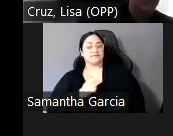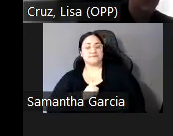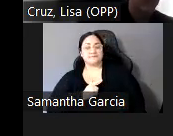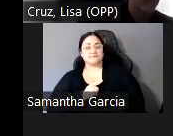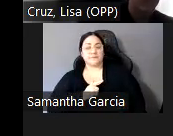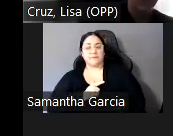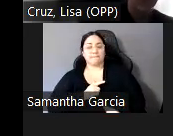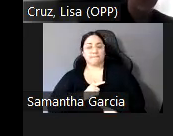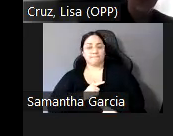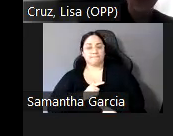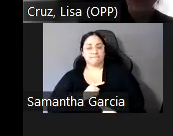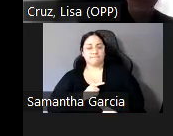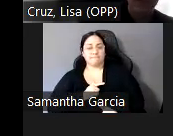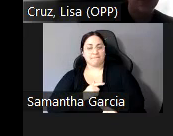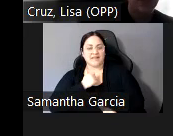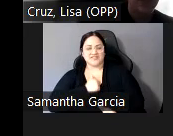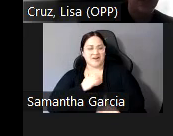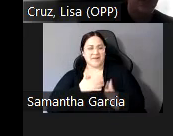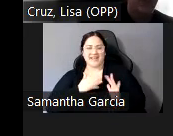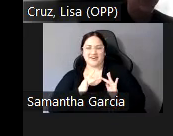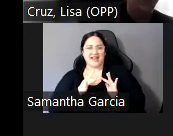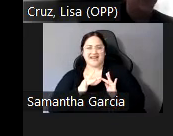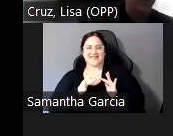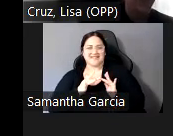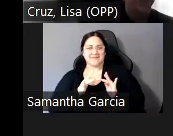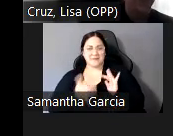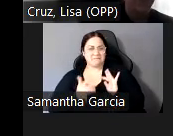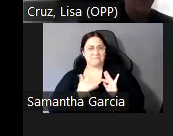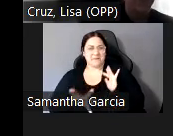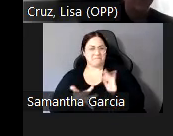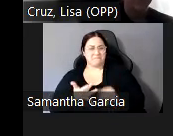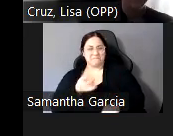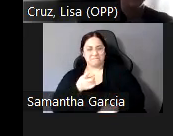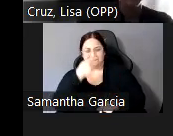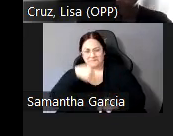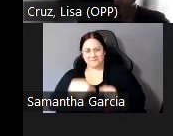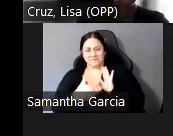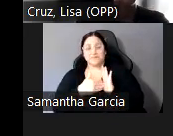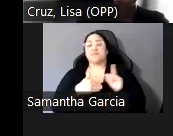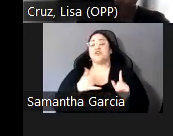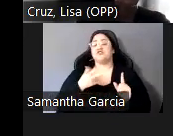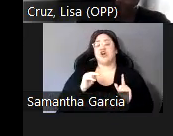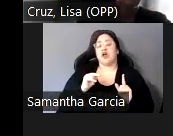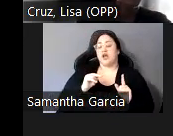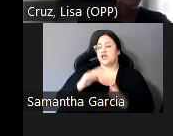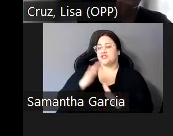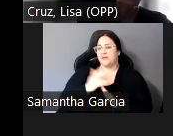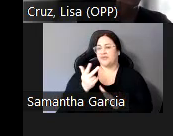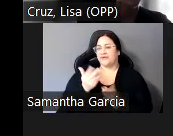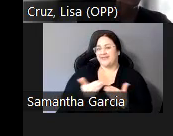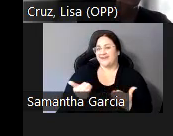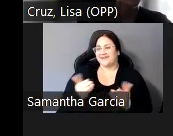Sorry, John, you'll have to repeat what you said. My internet connection cut you out. Yeah, I think they're asking what are the top 3 things to